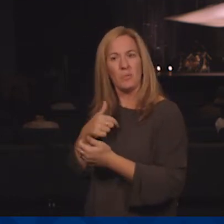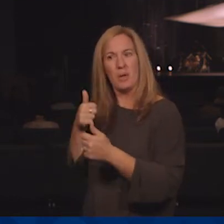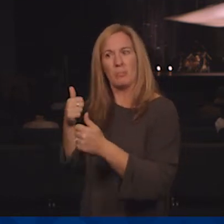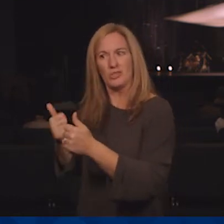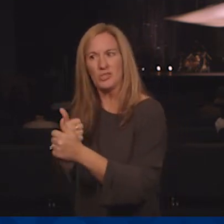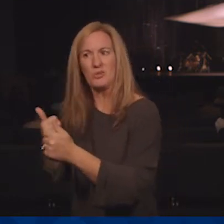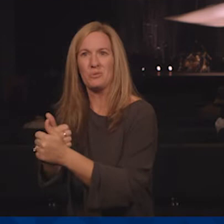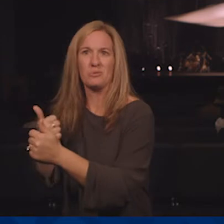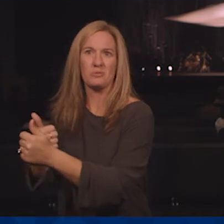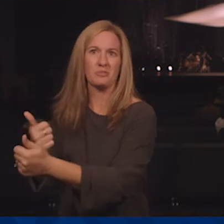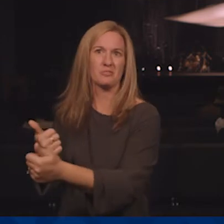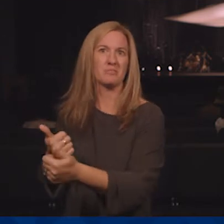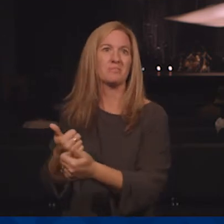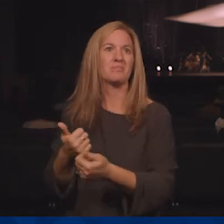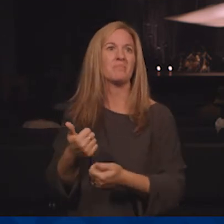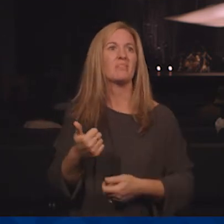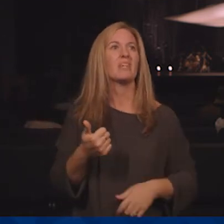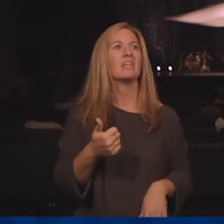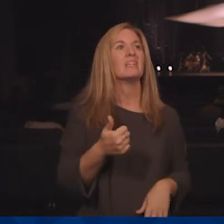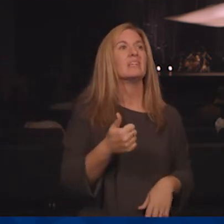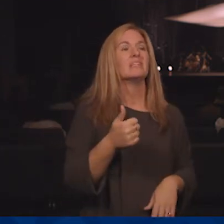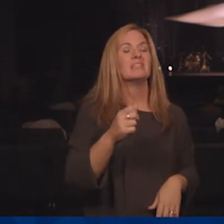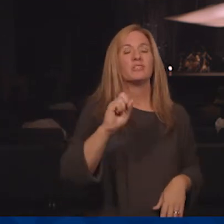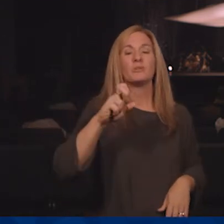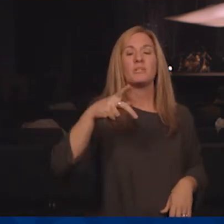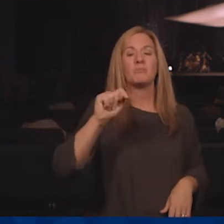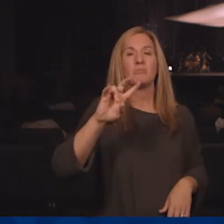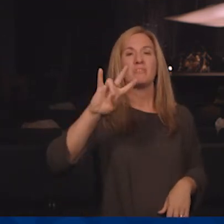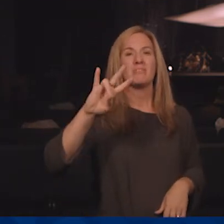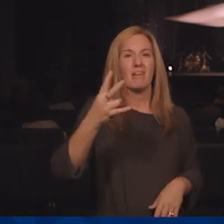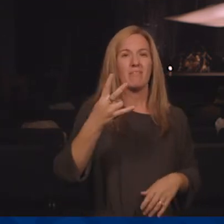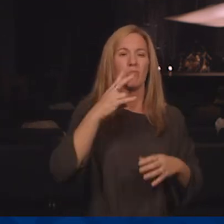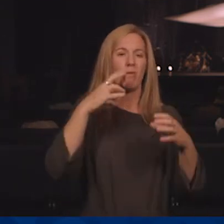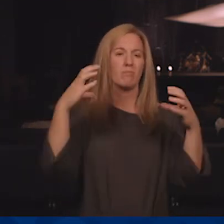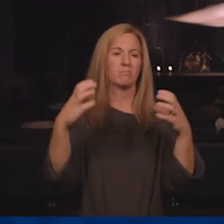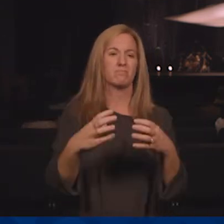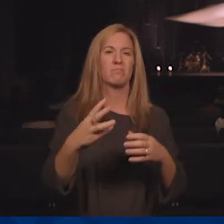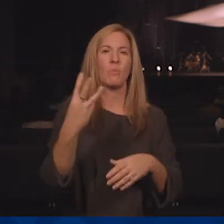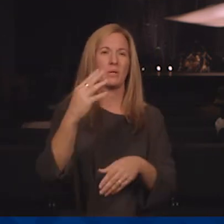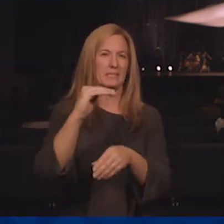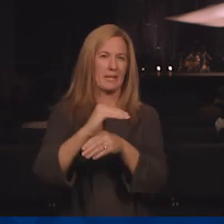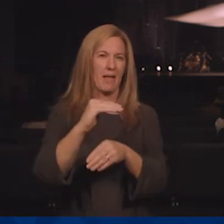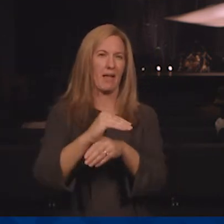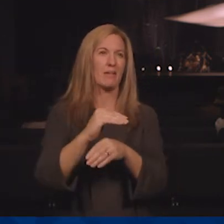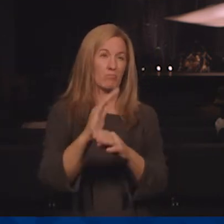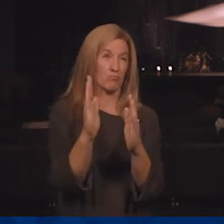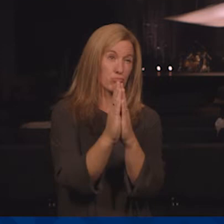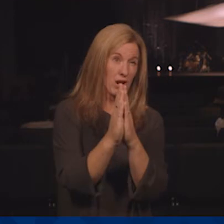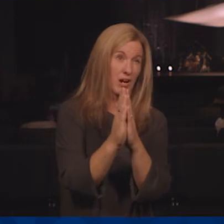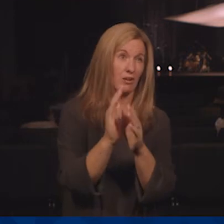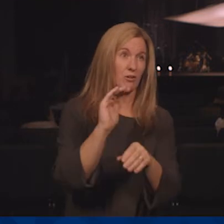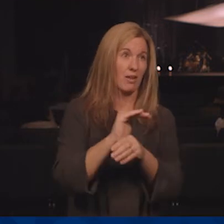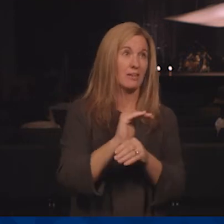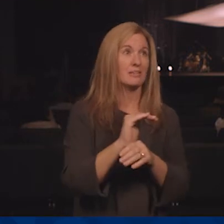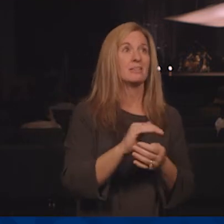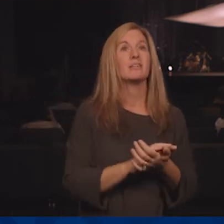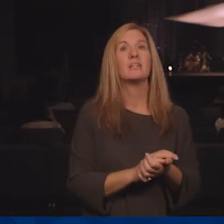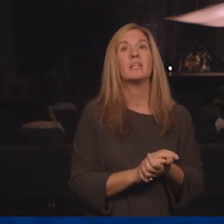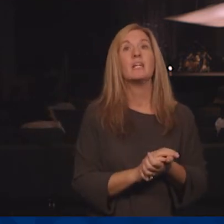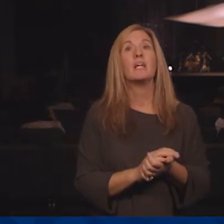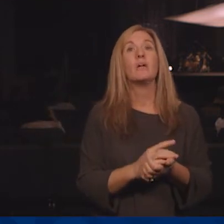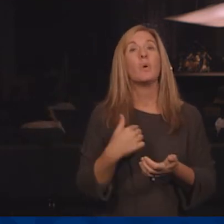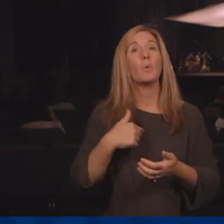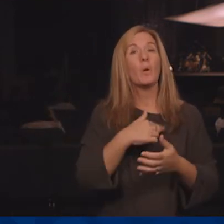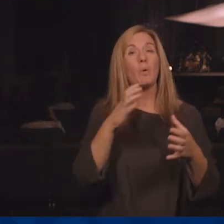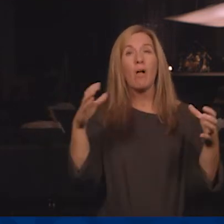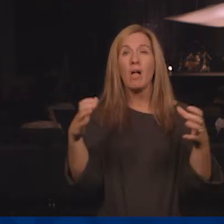We're going to gather together on Wednesday the 7th for an Alpha prayer night across our campuses. We're going to gather together in person. We're going to pray our hearts out. I hope you